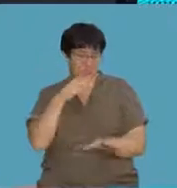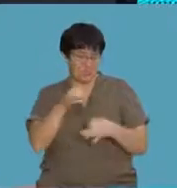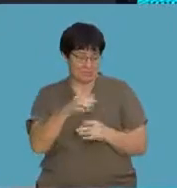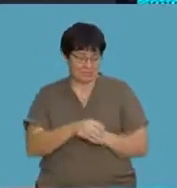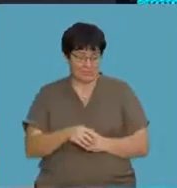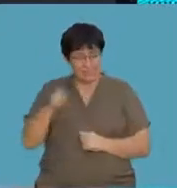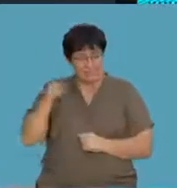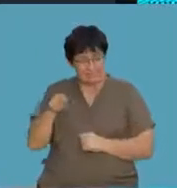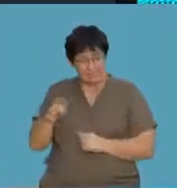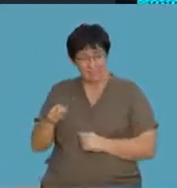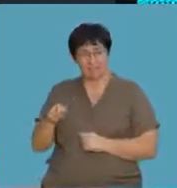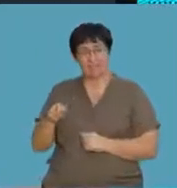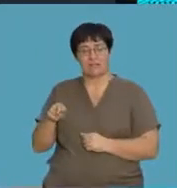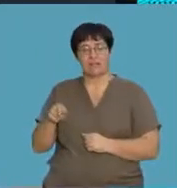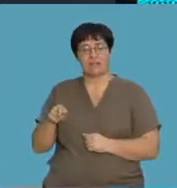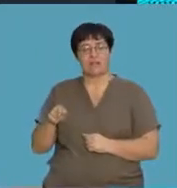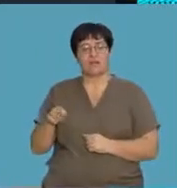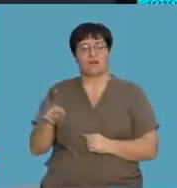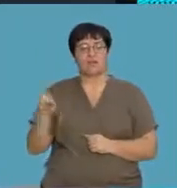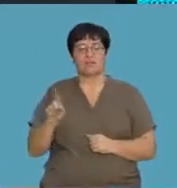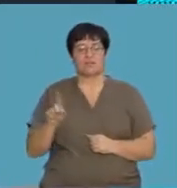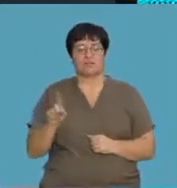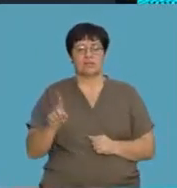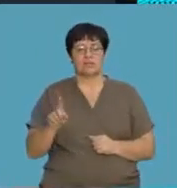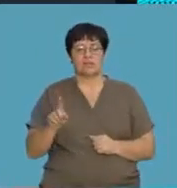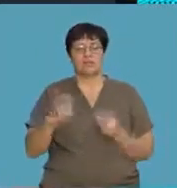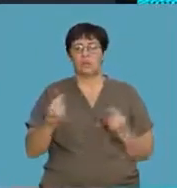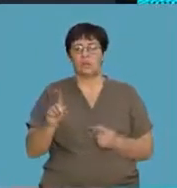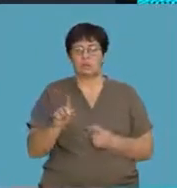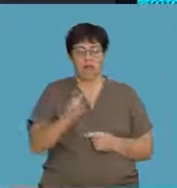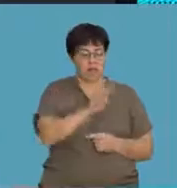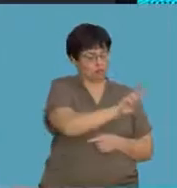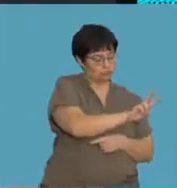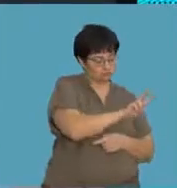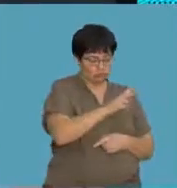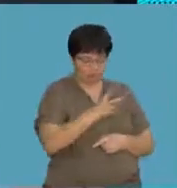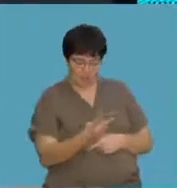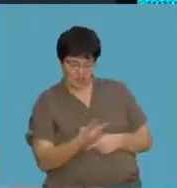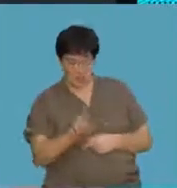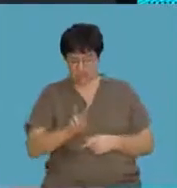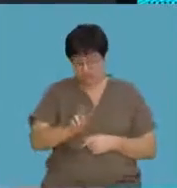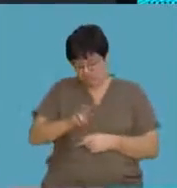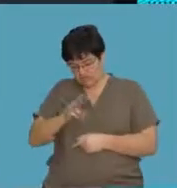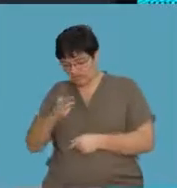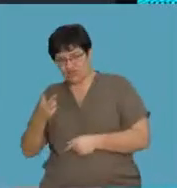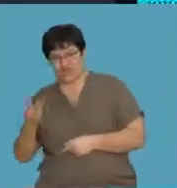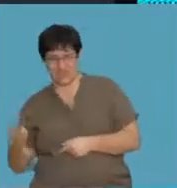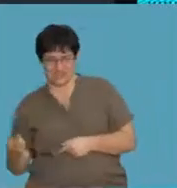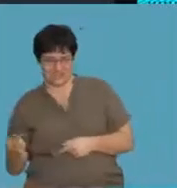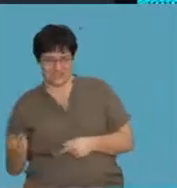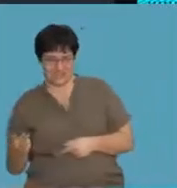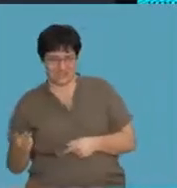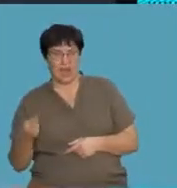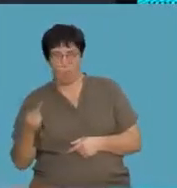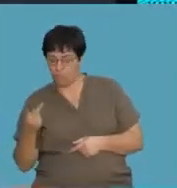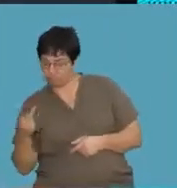earlier on. So condensation it has a lot to do with the phase change from, gas